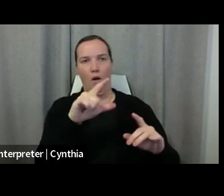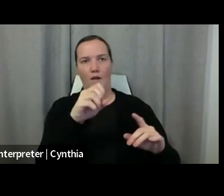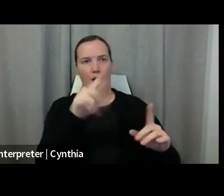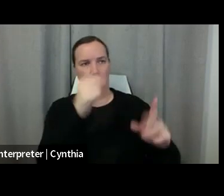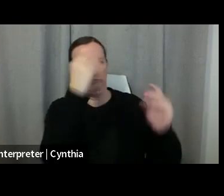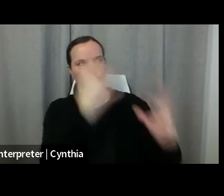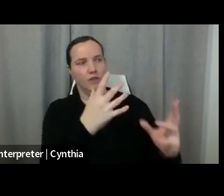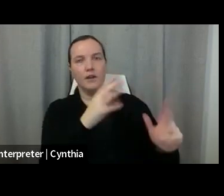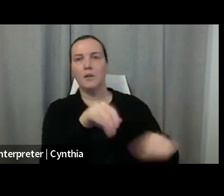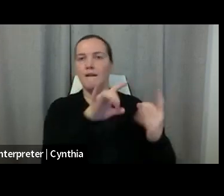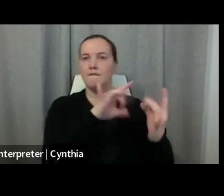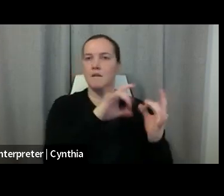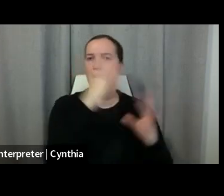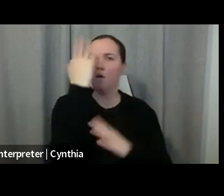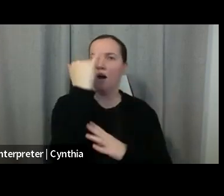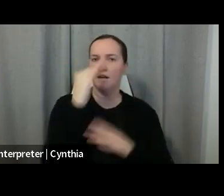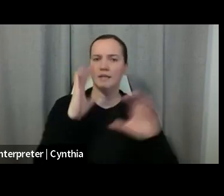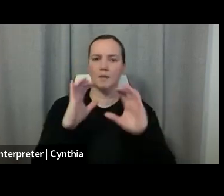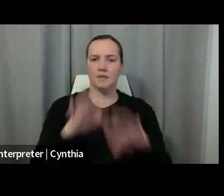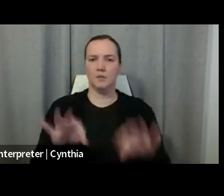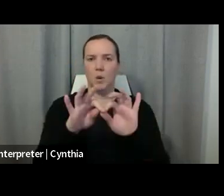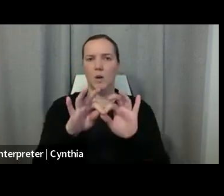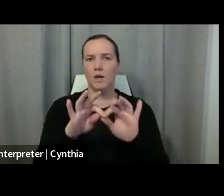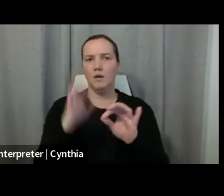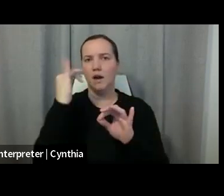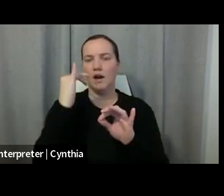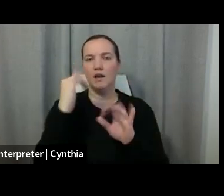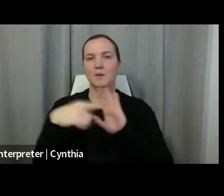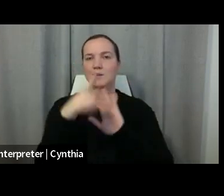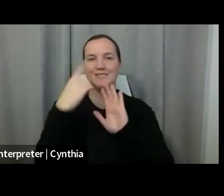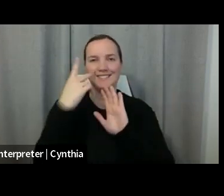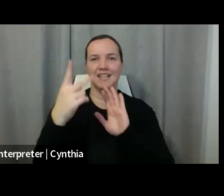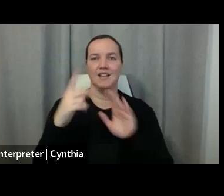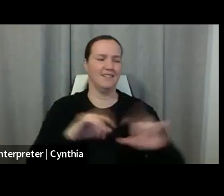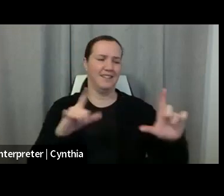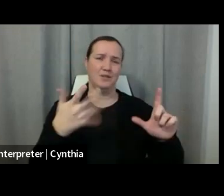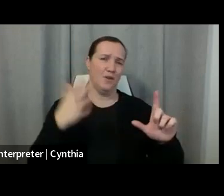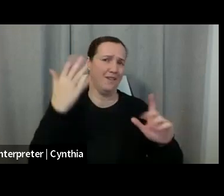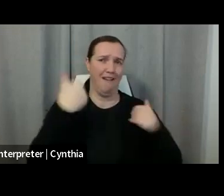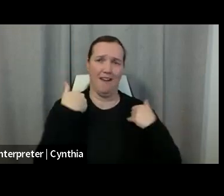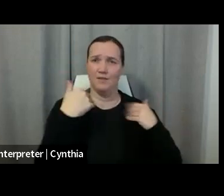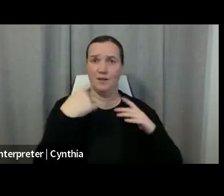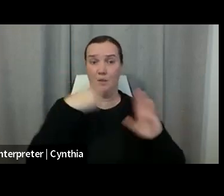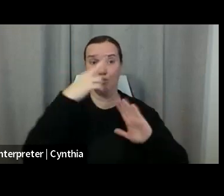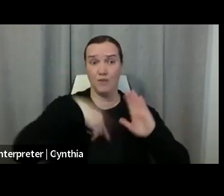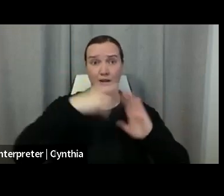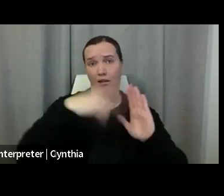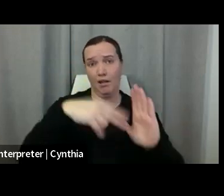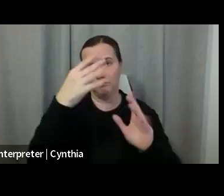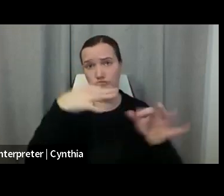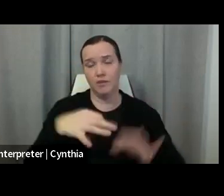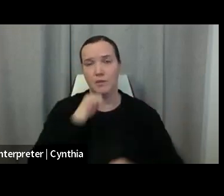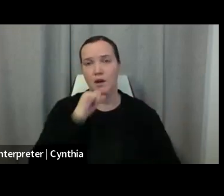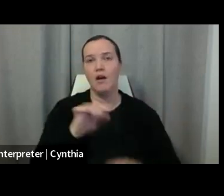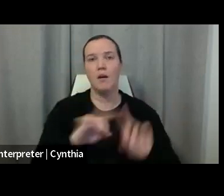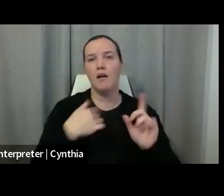feedback? Why is communication so important, how we do this? And so you can see there, and again, you've had these slides, so I won't be reading them through because you have them, but just